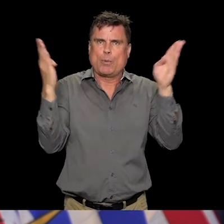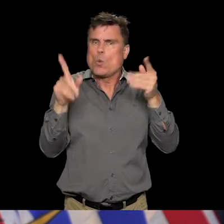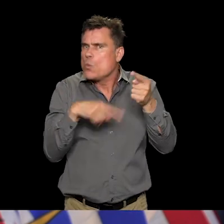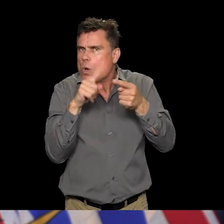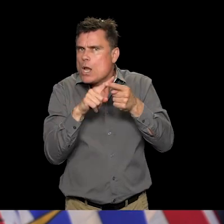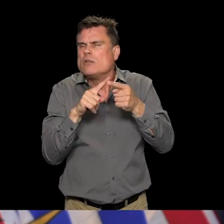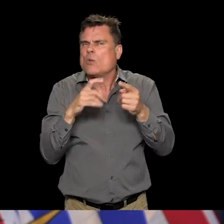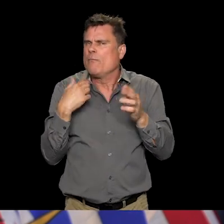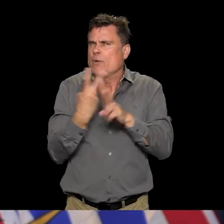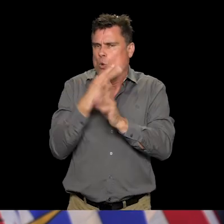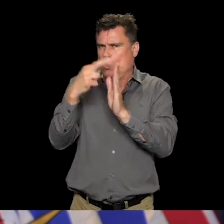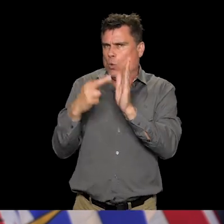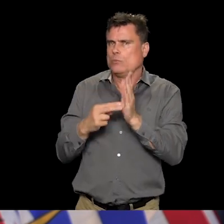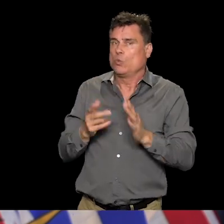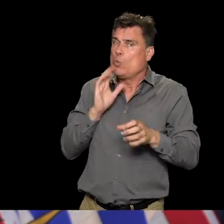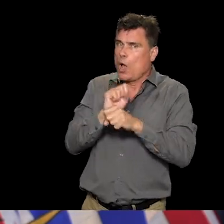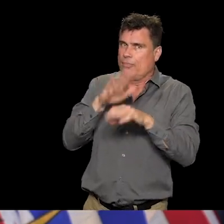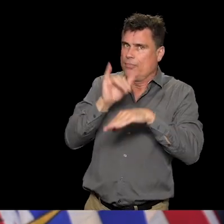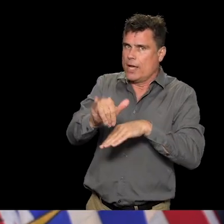That's all the time we have for today. Thank you. much.